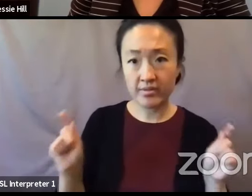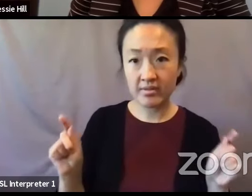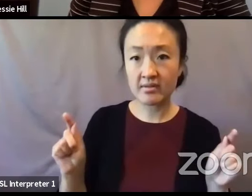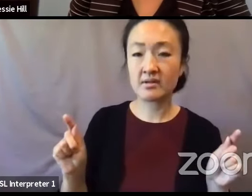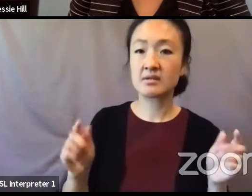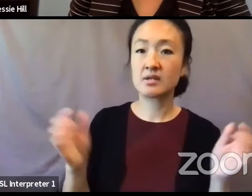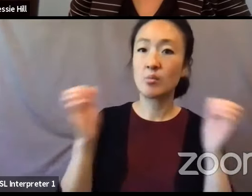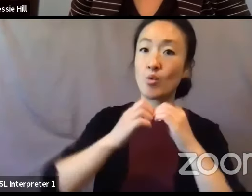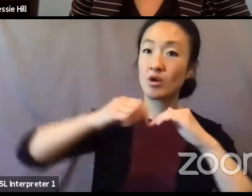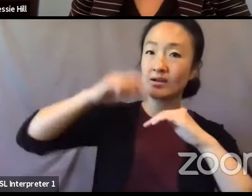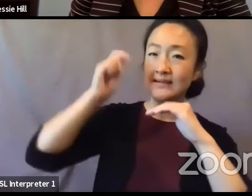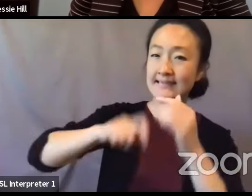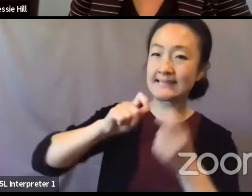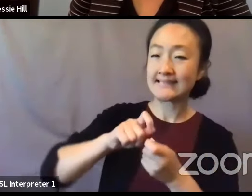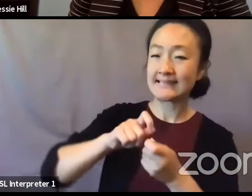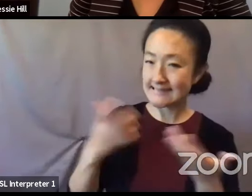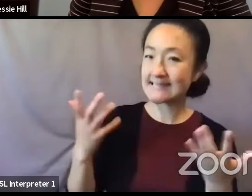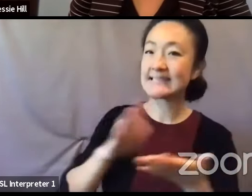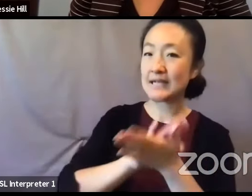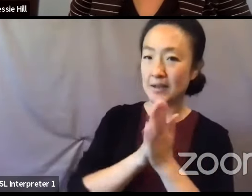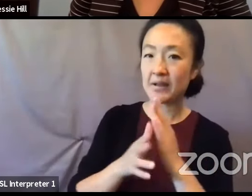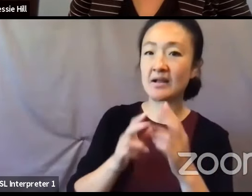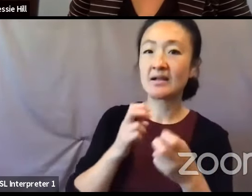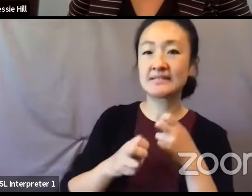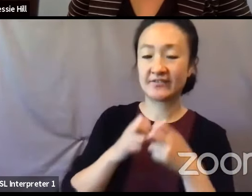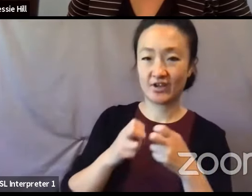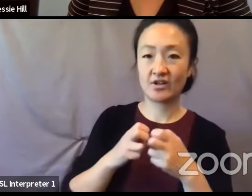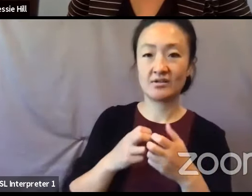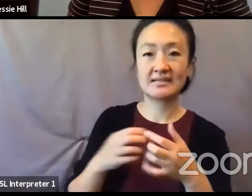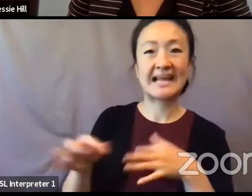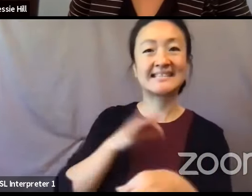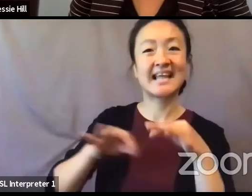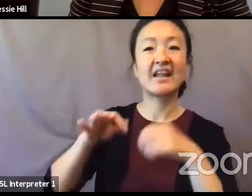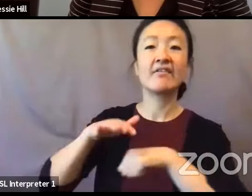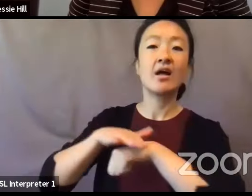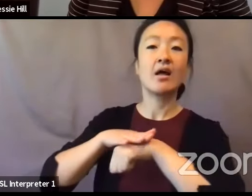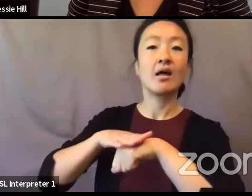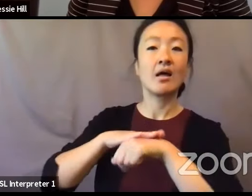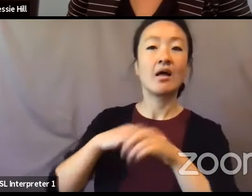difficult than just a superficial description of the doctrine would suggest.